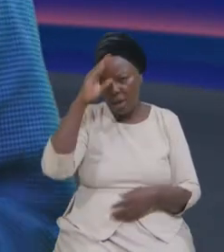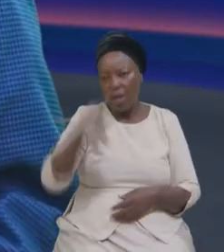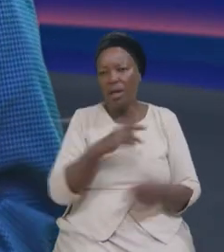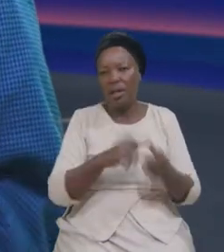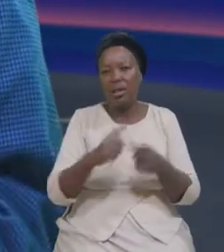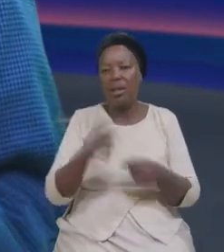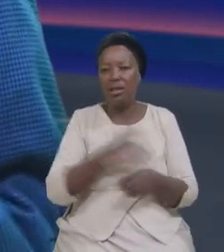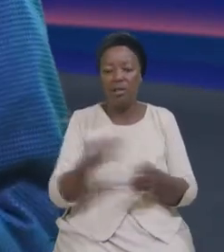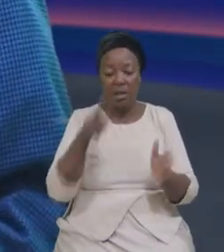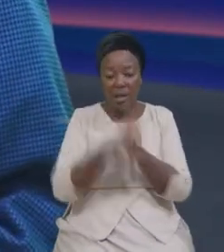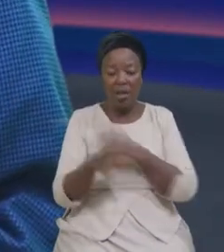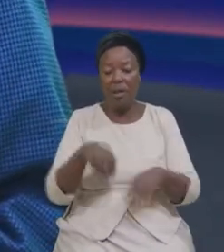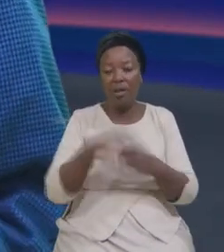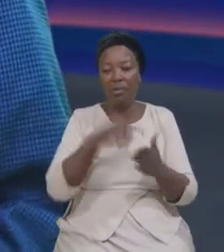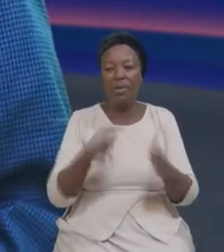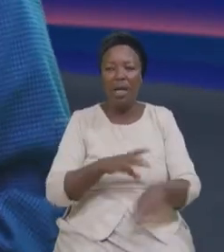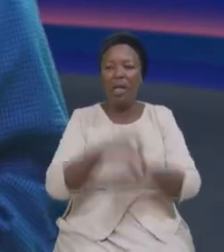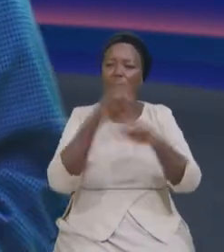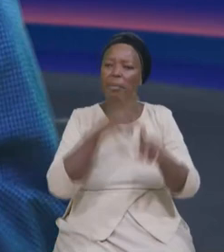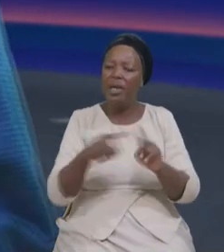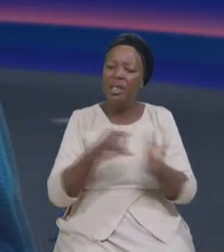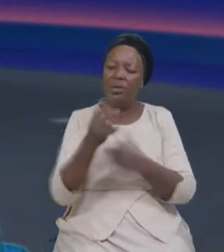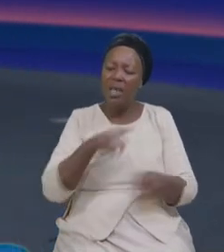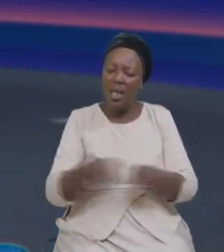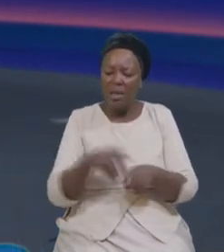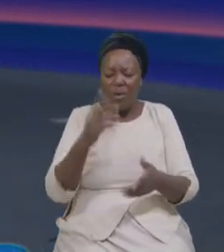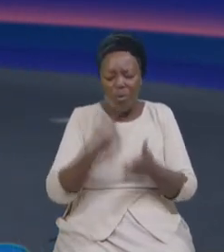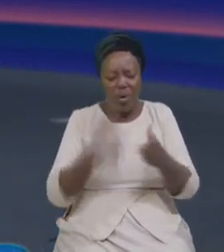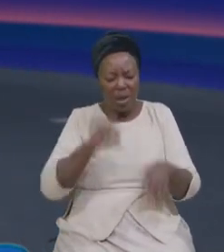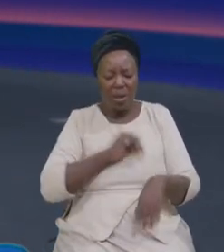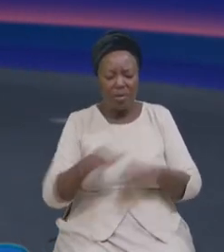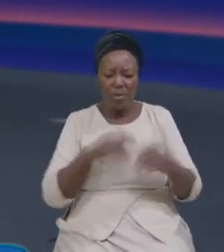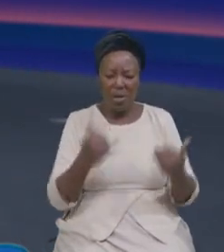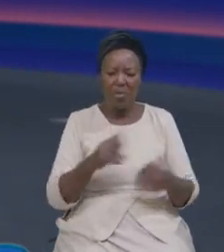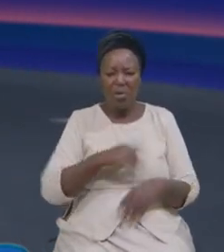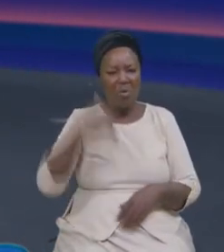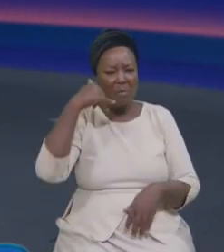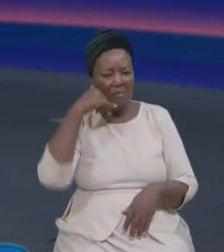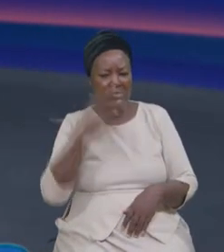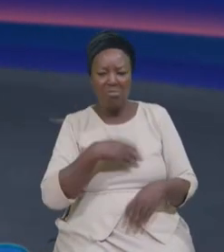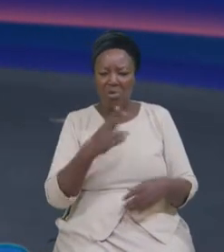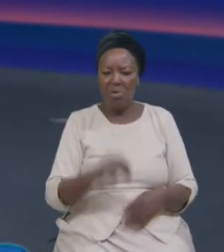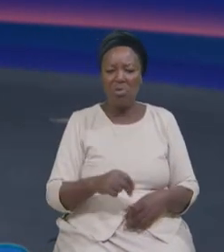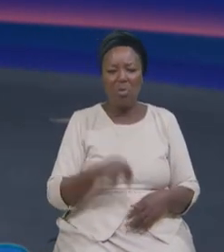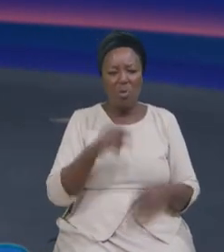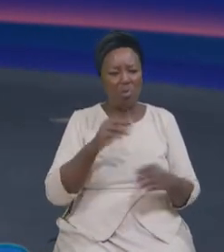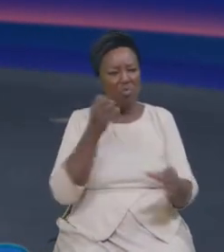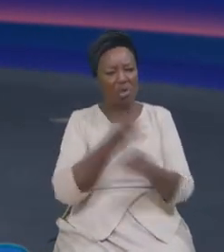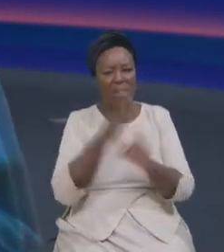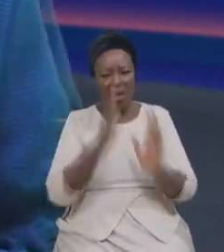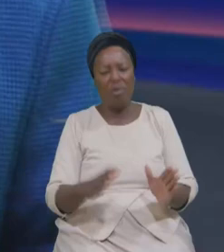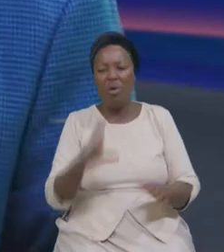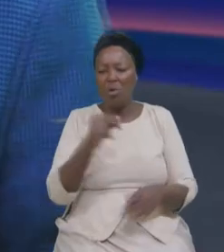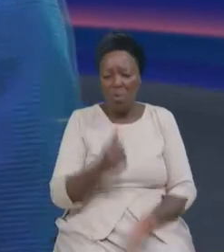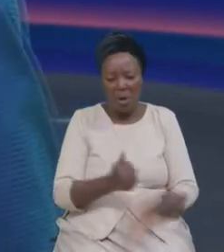of the earth. And it was like, what am I going to do? There's no contact, There's no counselor, there is no helper,